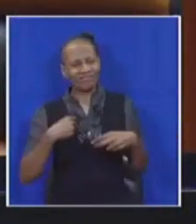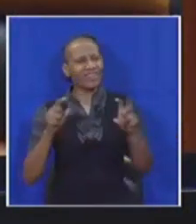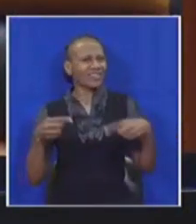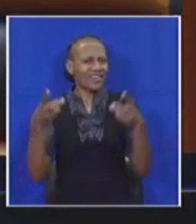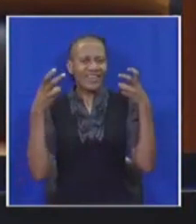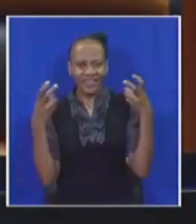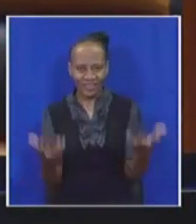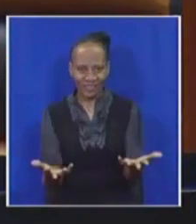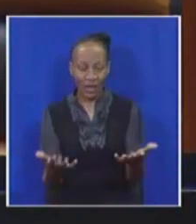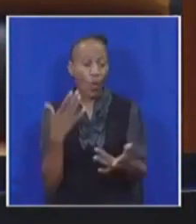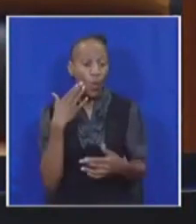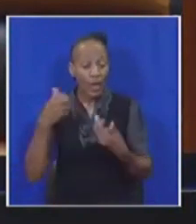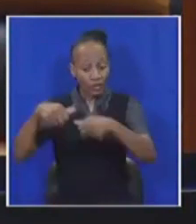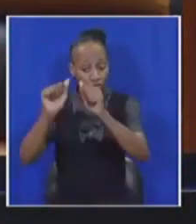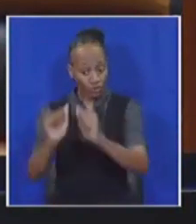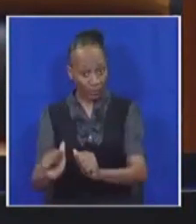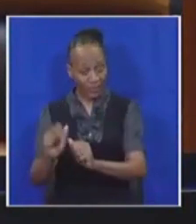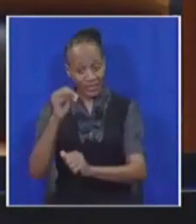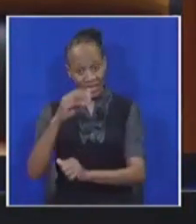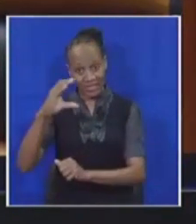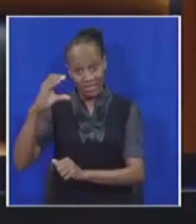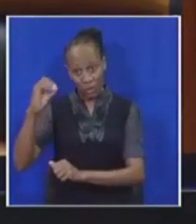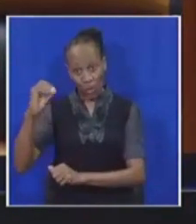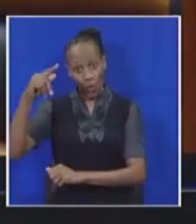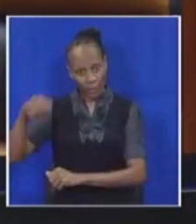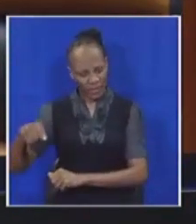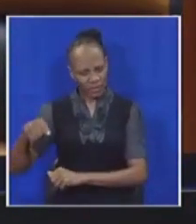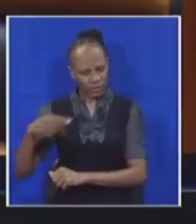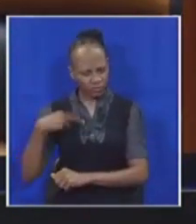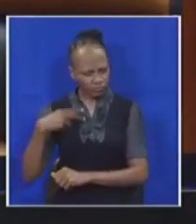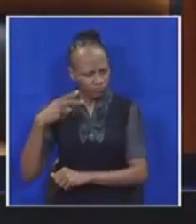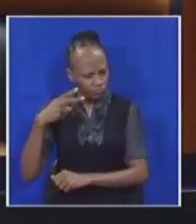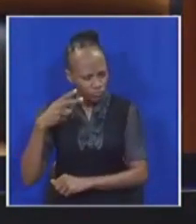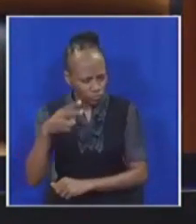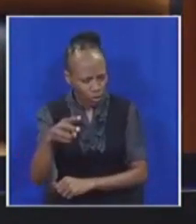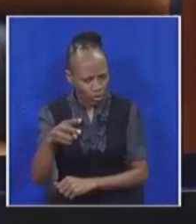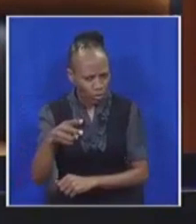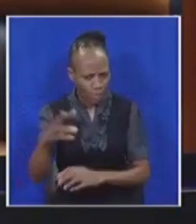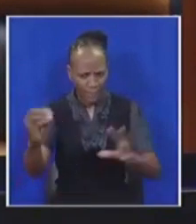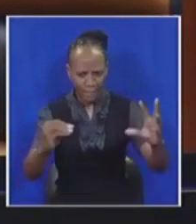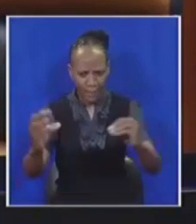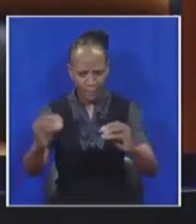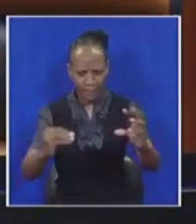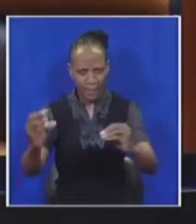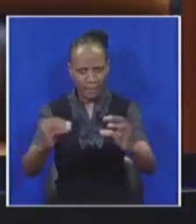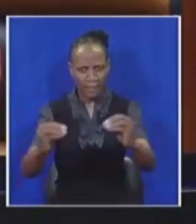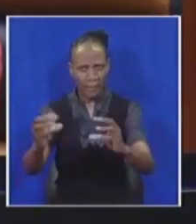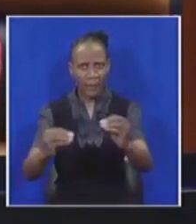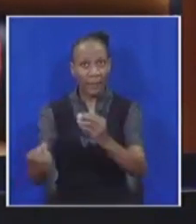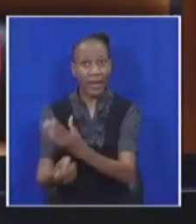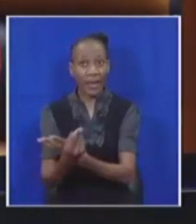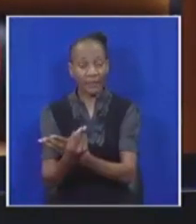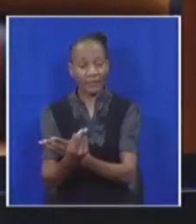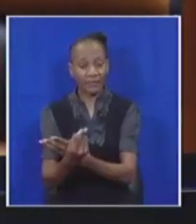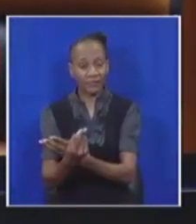When the chairperson of the council noticed an altercation, in particular in the